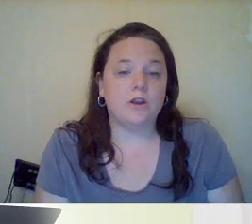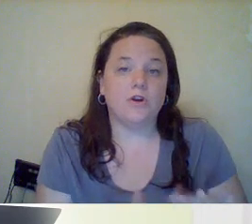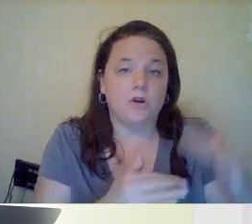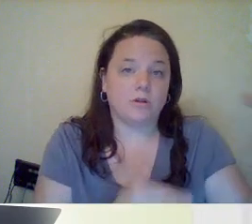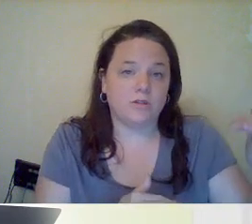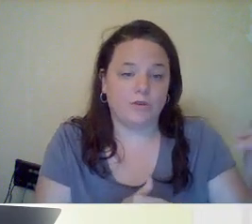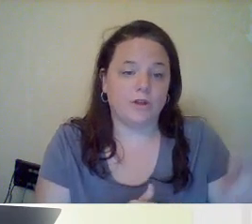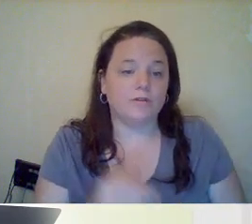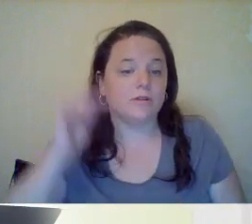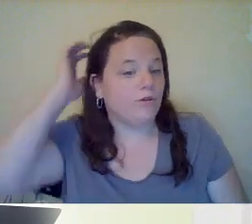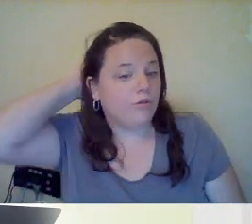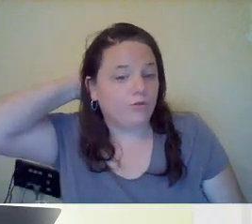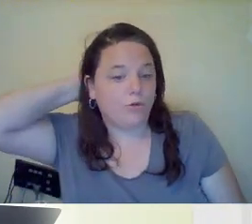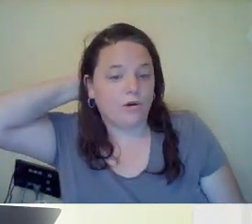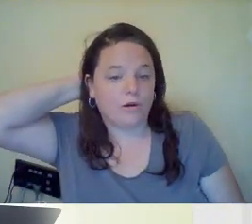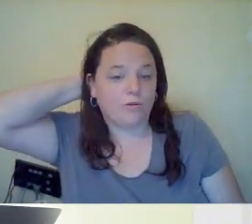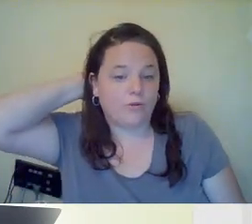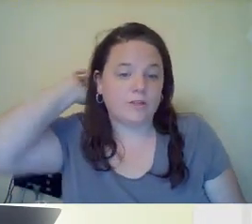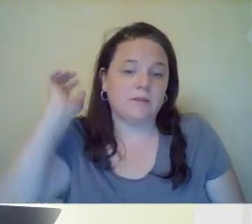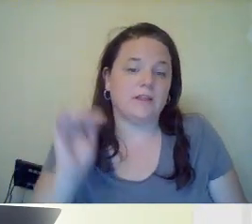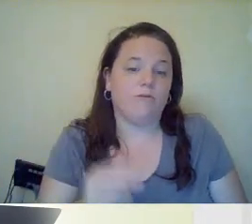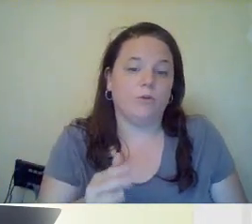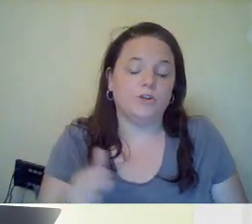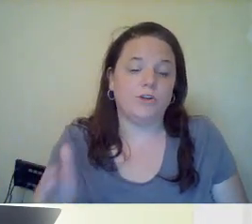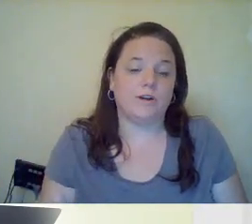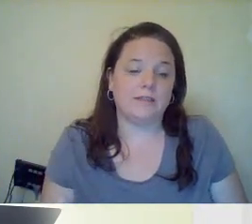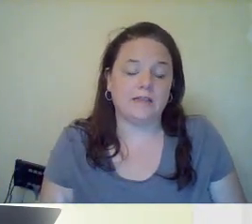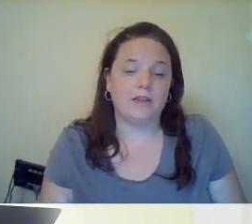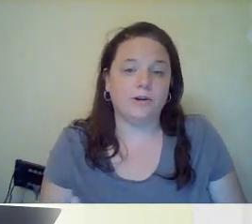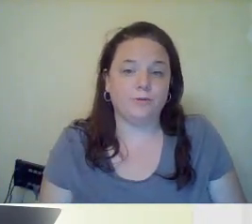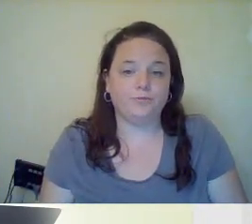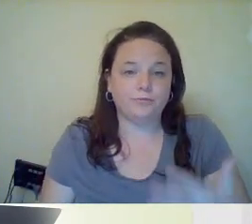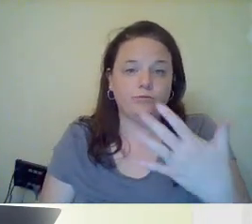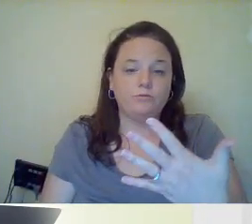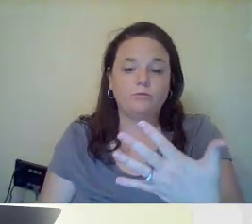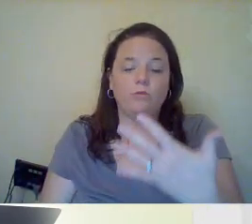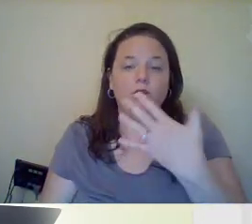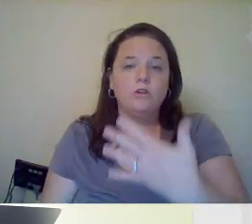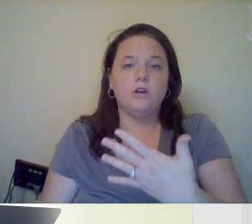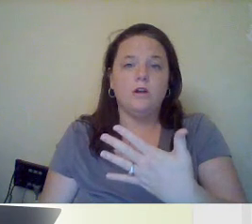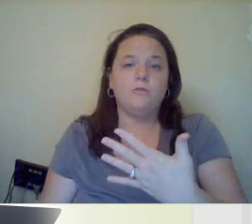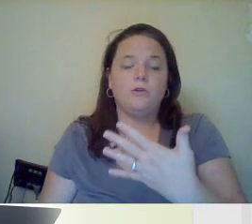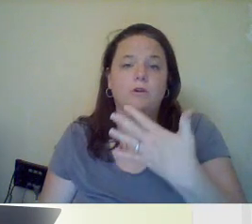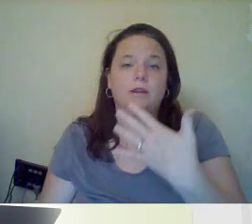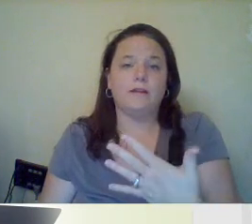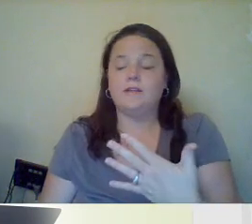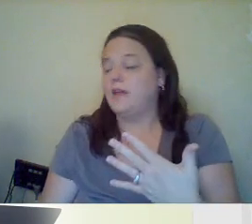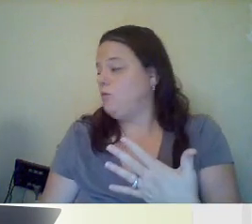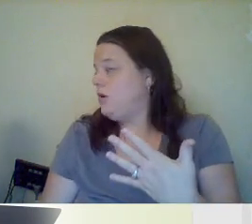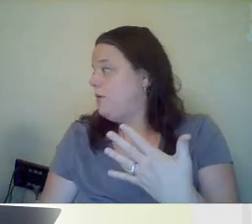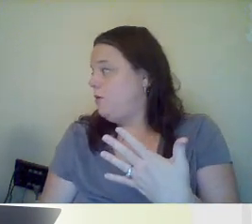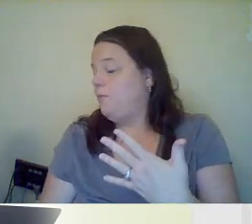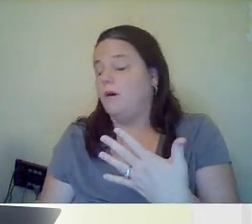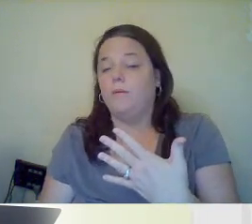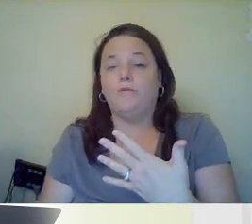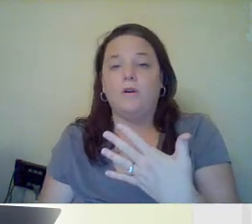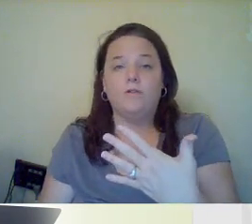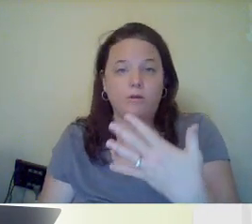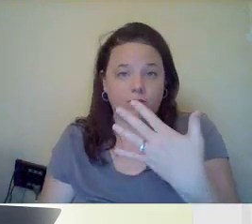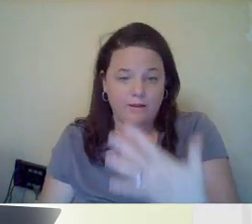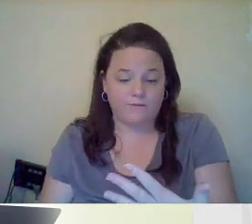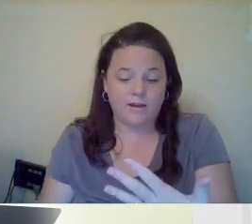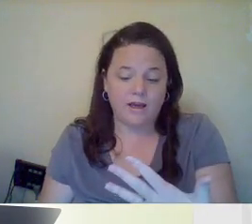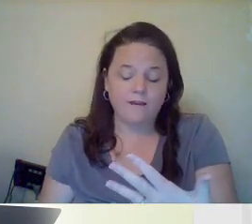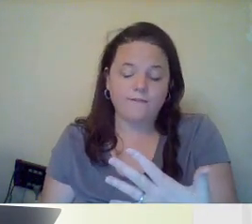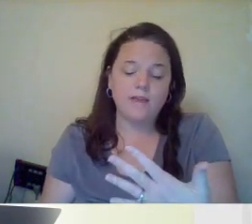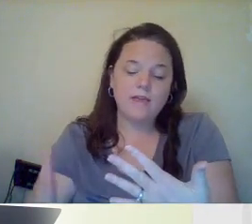So you need to know your numbers for those. For freshman, sophomore, junior, and senior, your left hand will come in front of